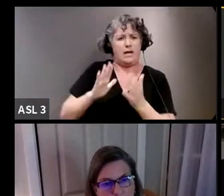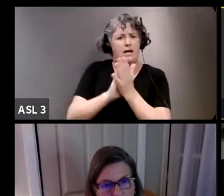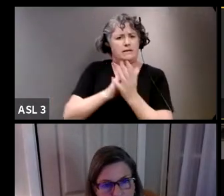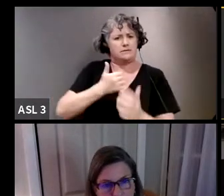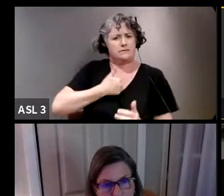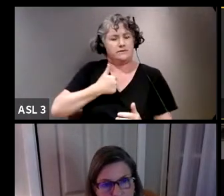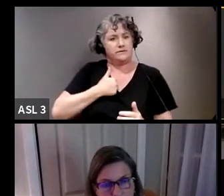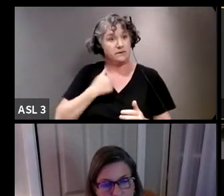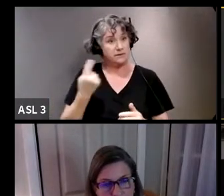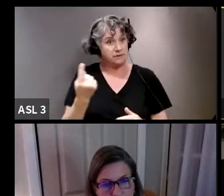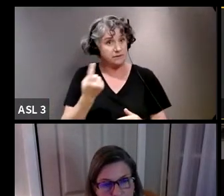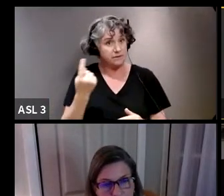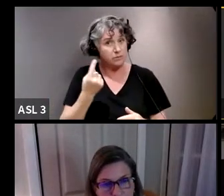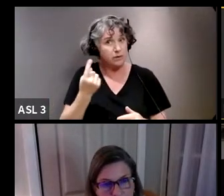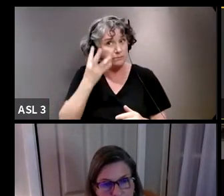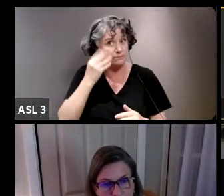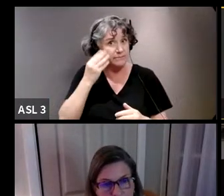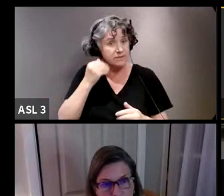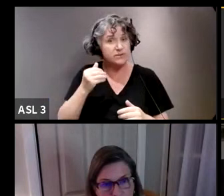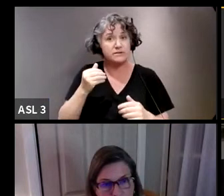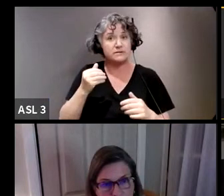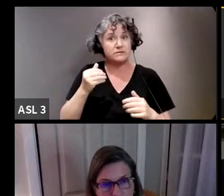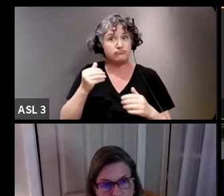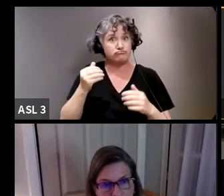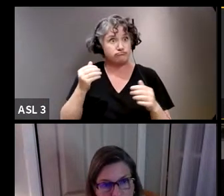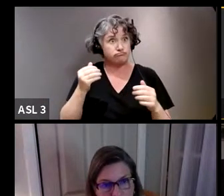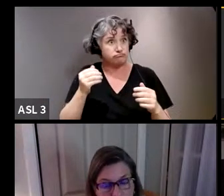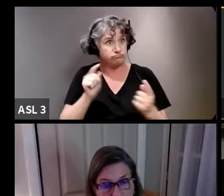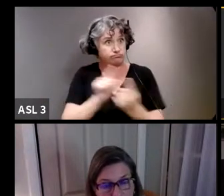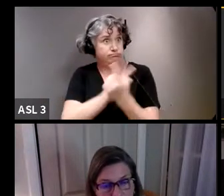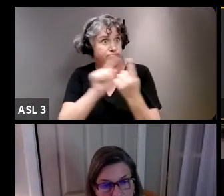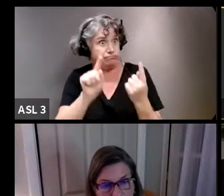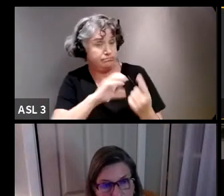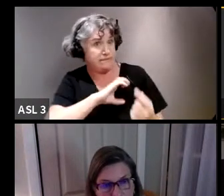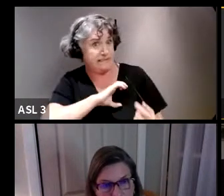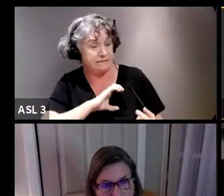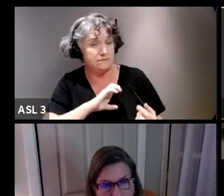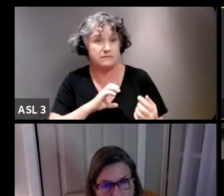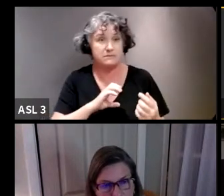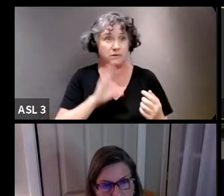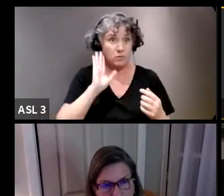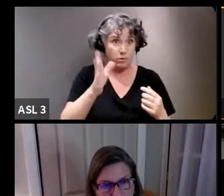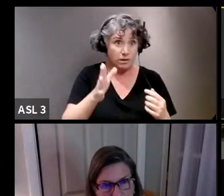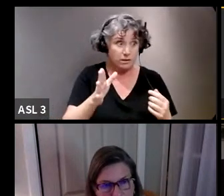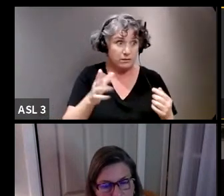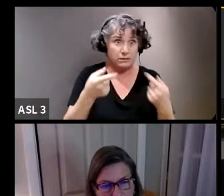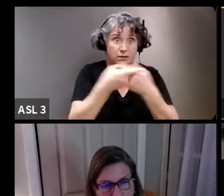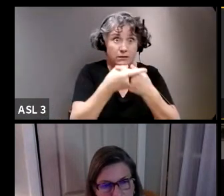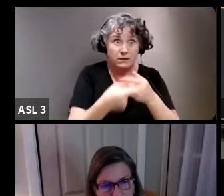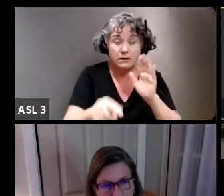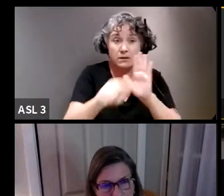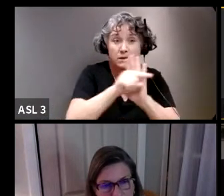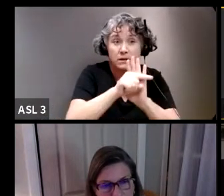they someone that's likely to experience interaction with police is that interaction likely to be negative and would they be less safe if rather than a